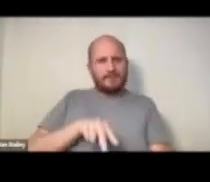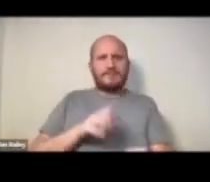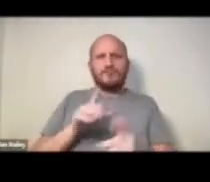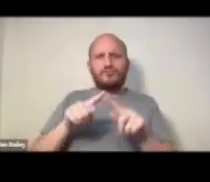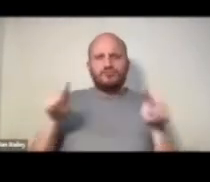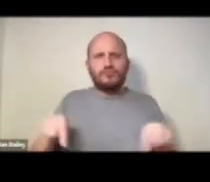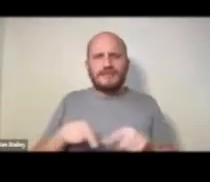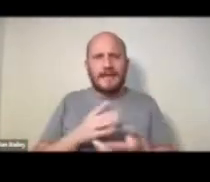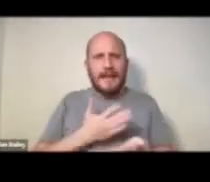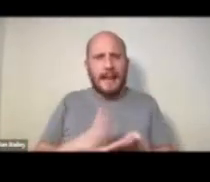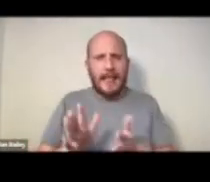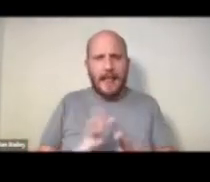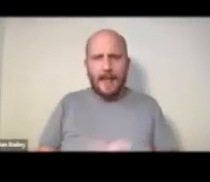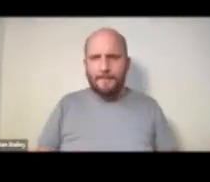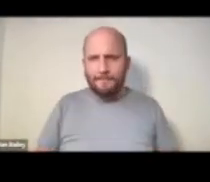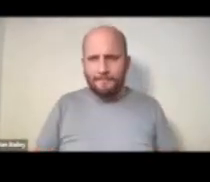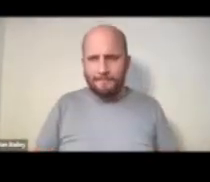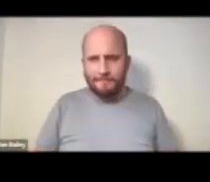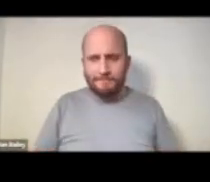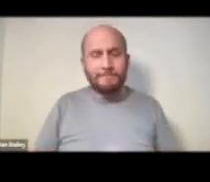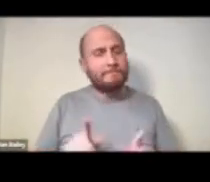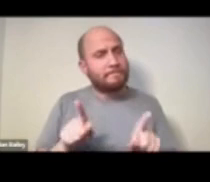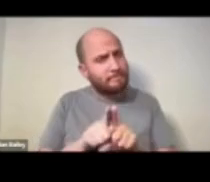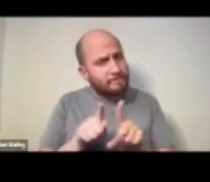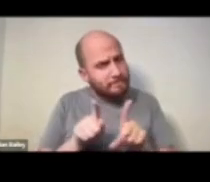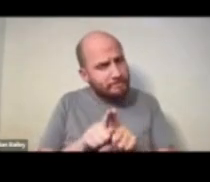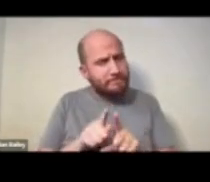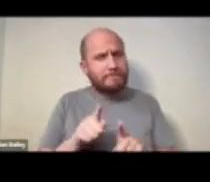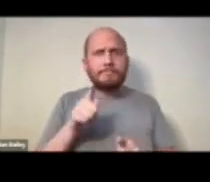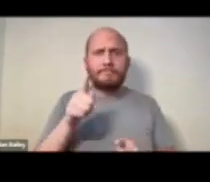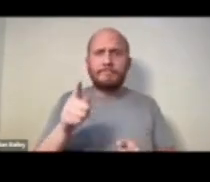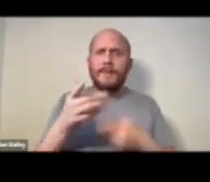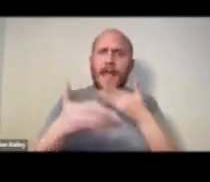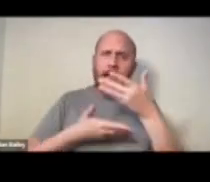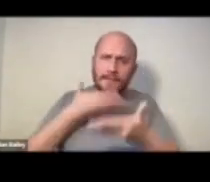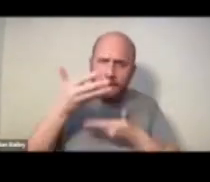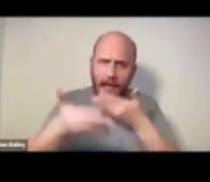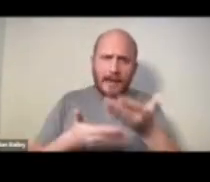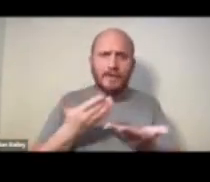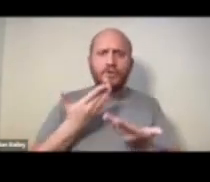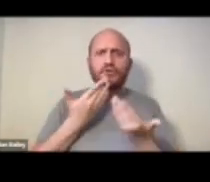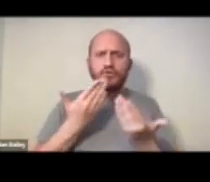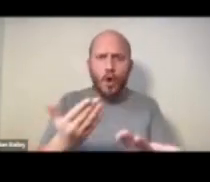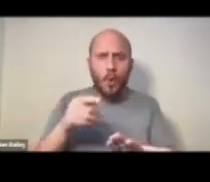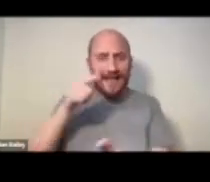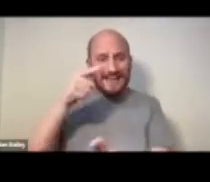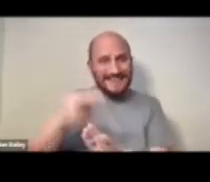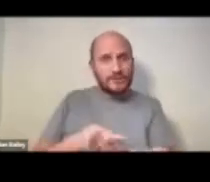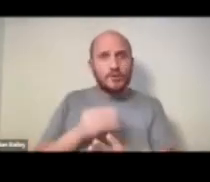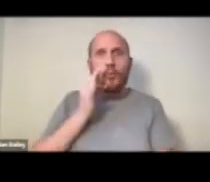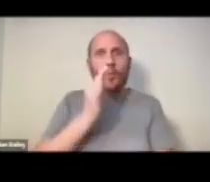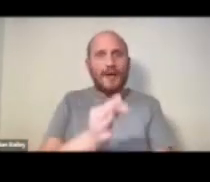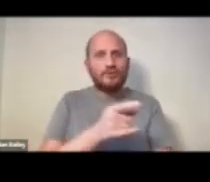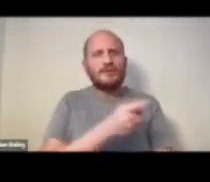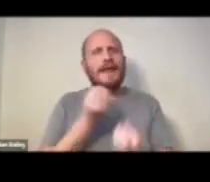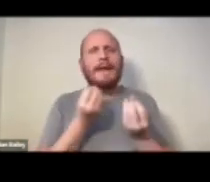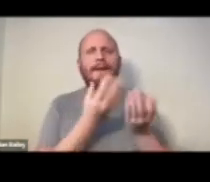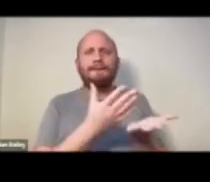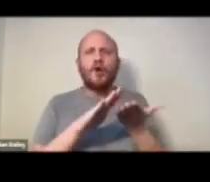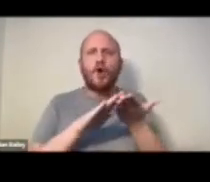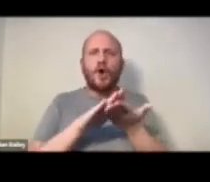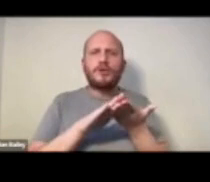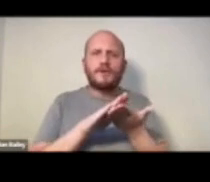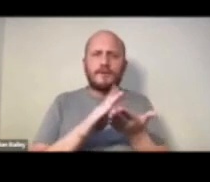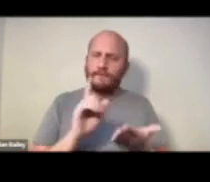During the survey, it's also important to explain and show how to answer each question. Give people the context. People